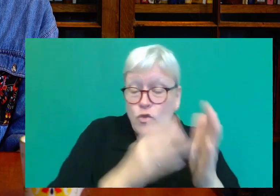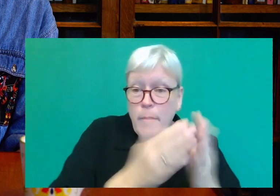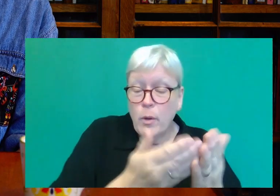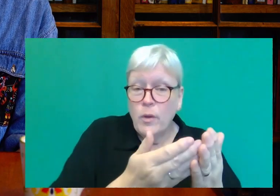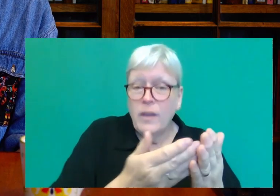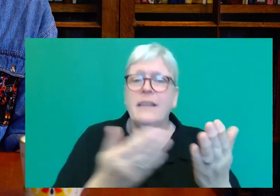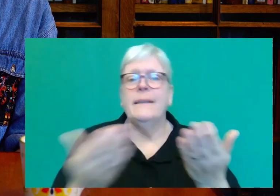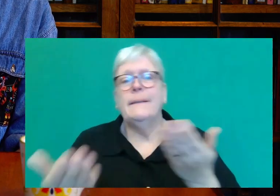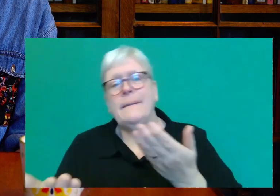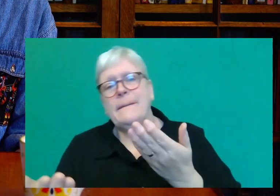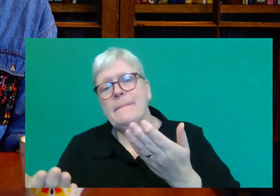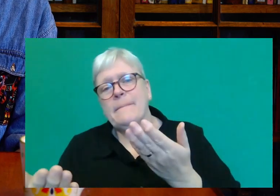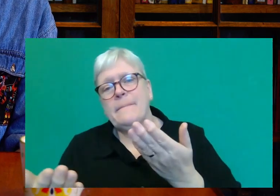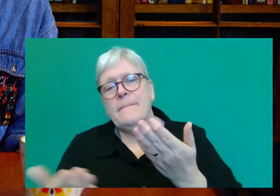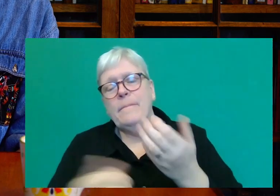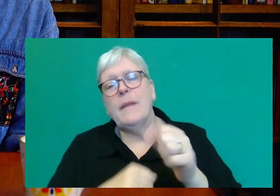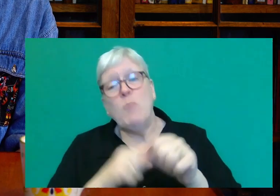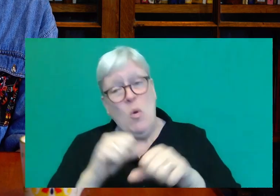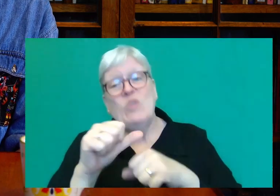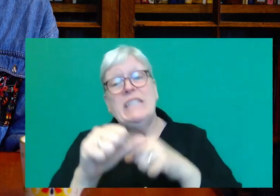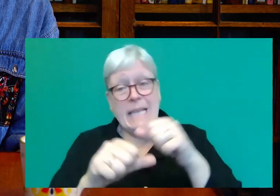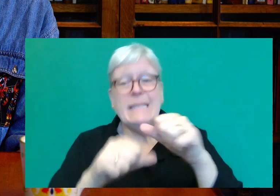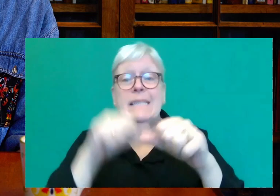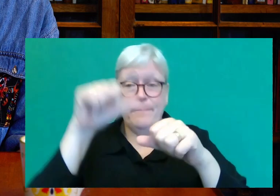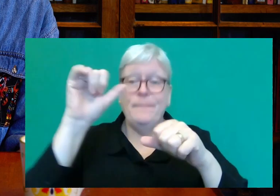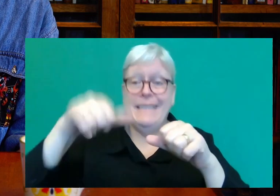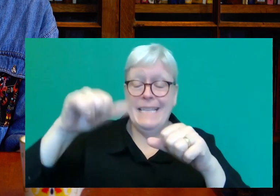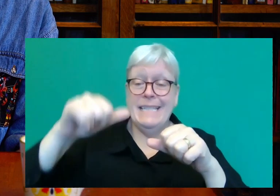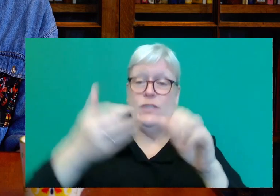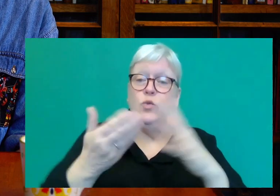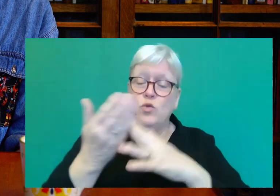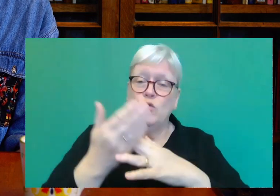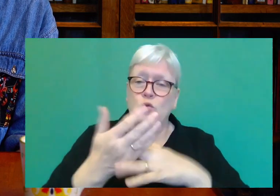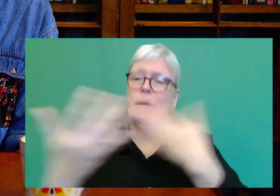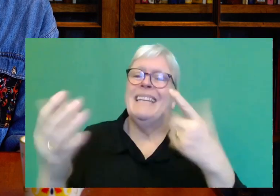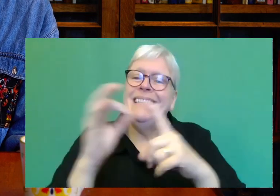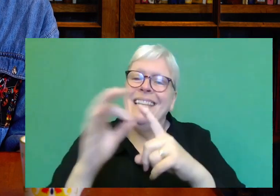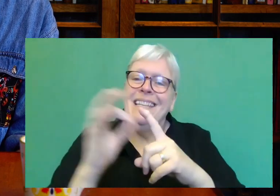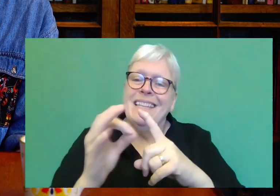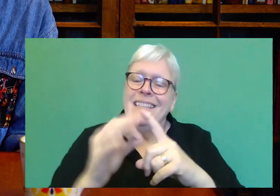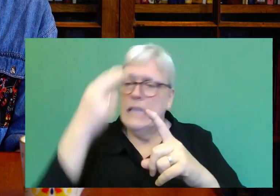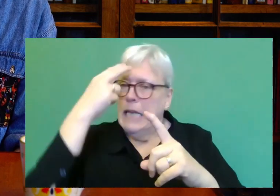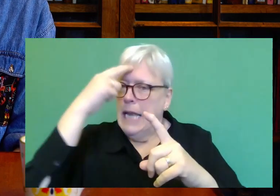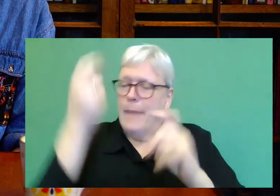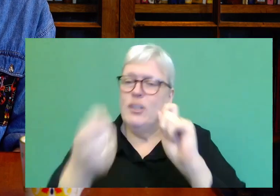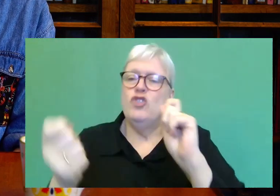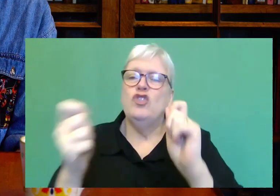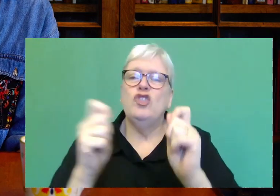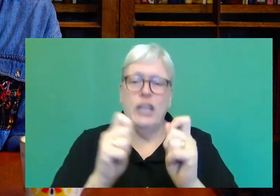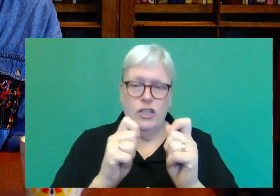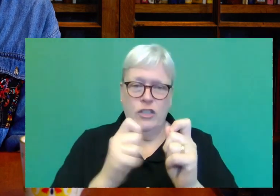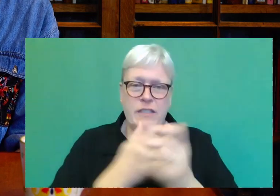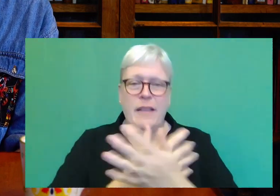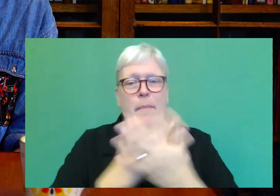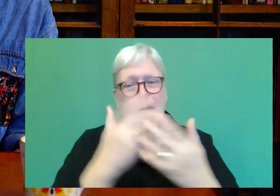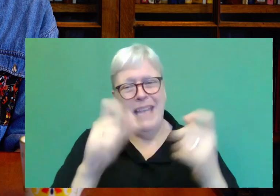a process you go through. Yeah. There's a lot of details and name changes as well. So a lot of people aren't called their names. And I